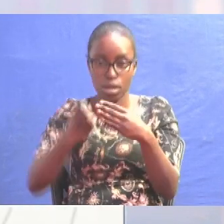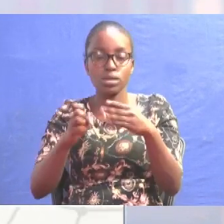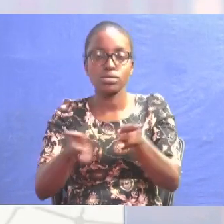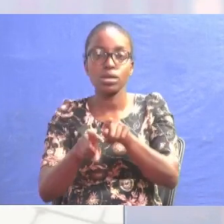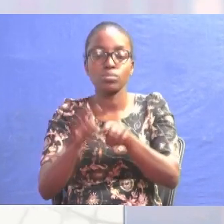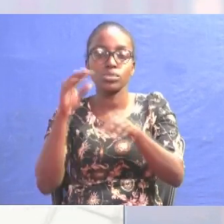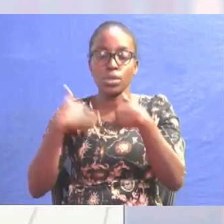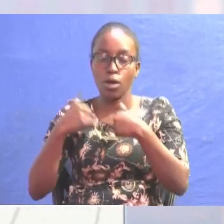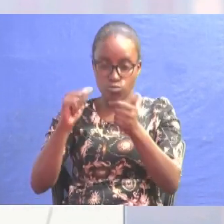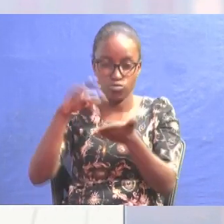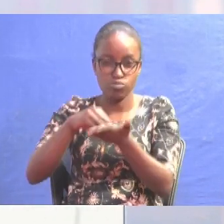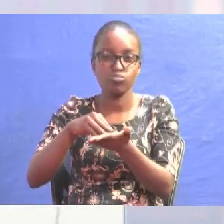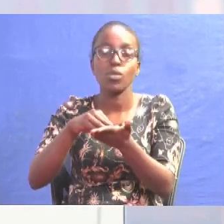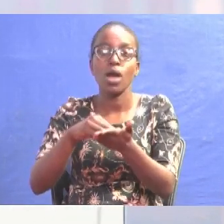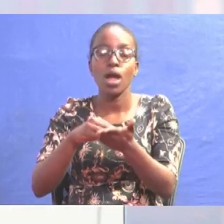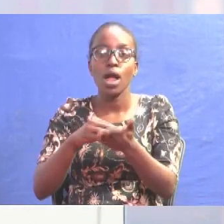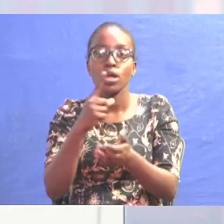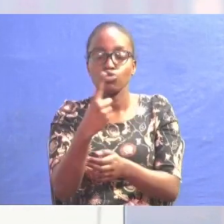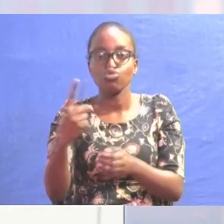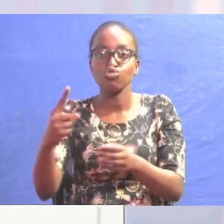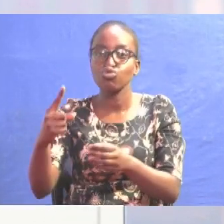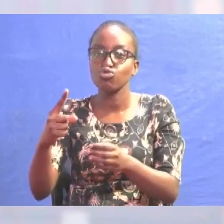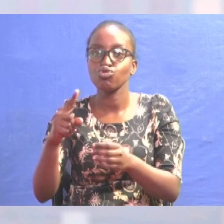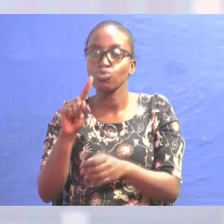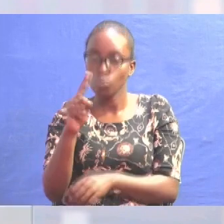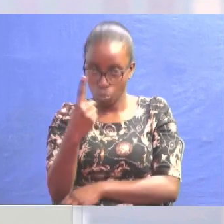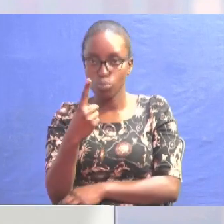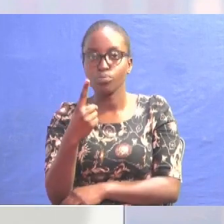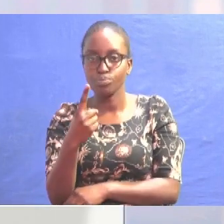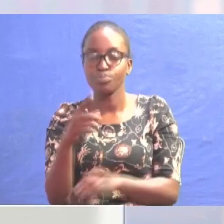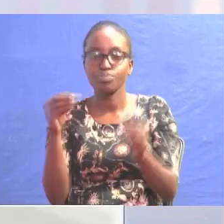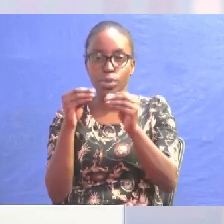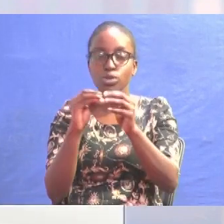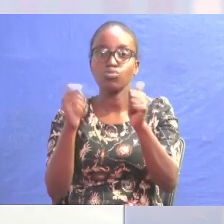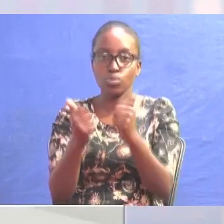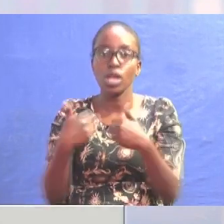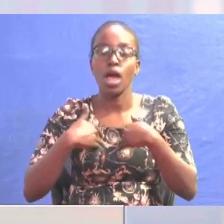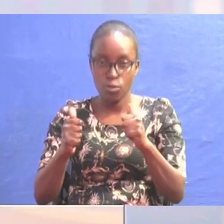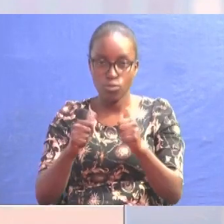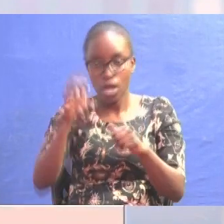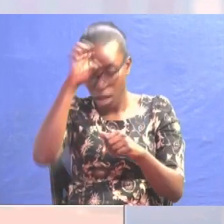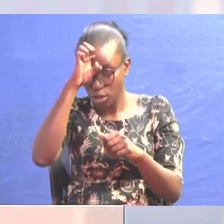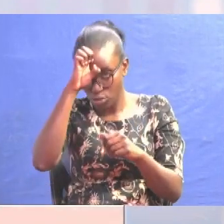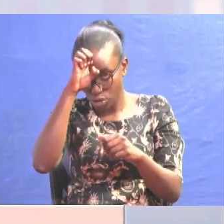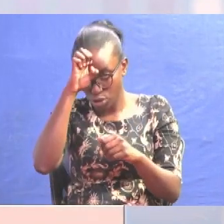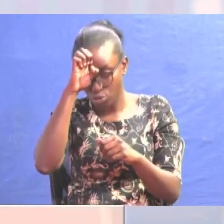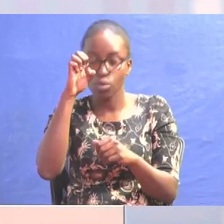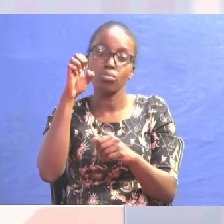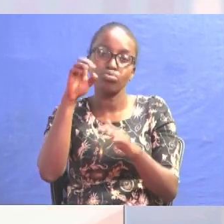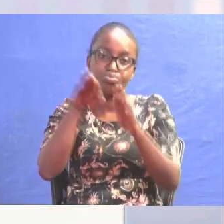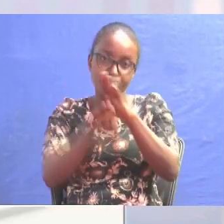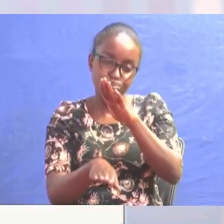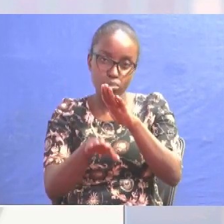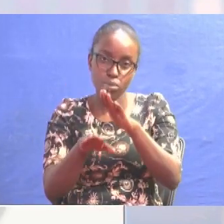standard that each candidate must actually meet. And we have seen the education background, we have seen, in terms